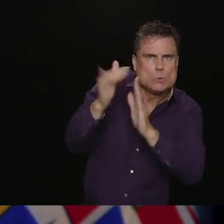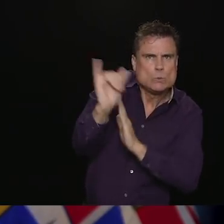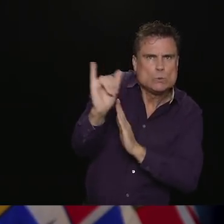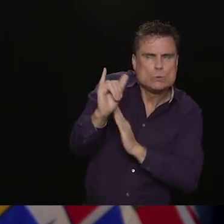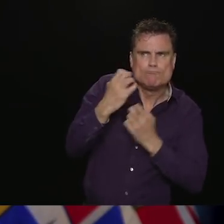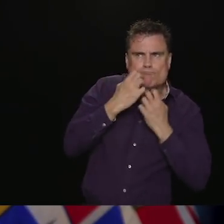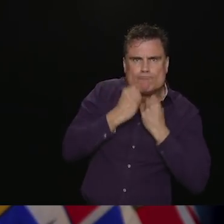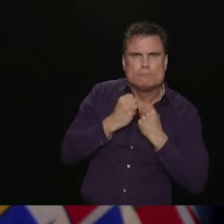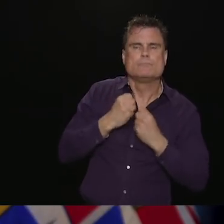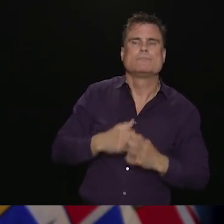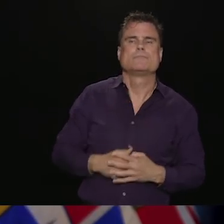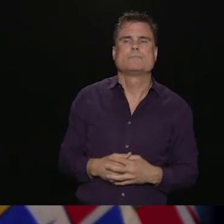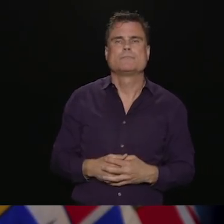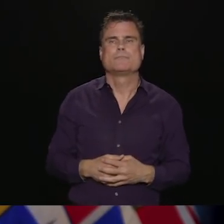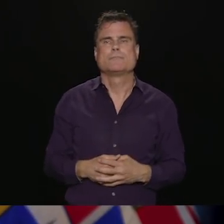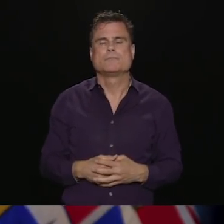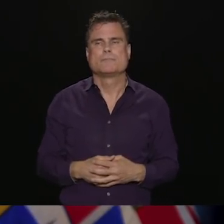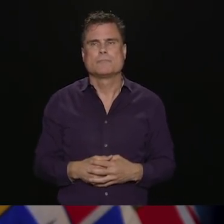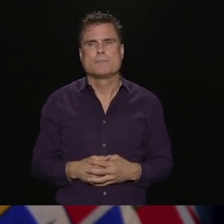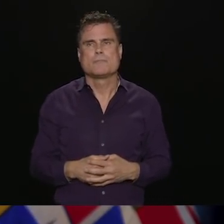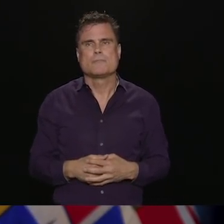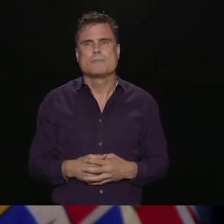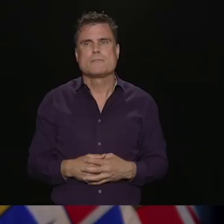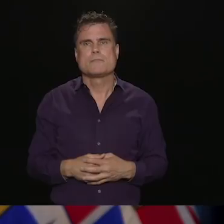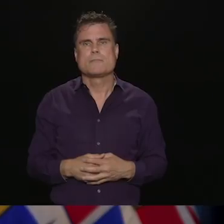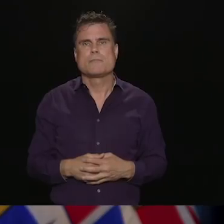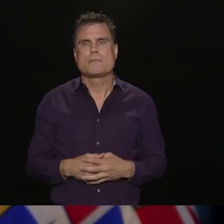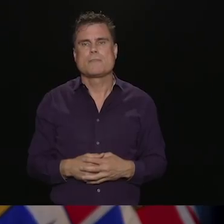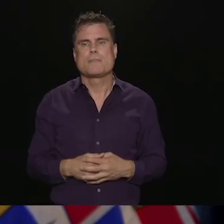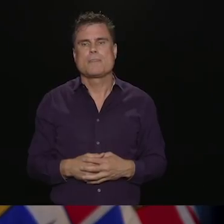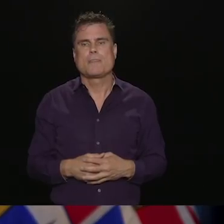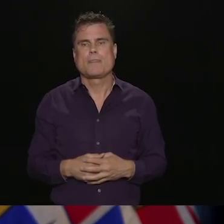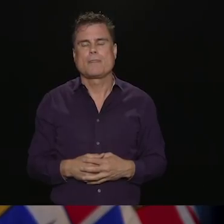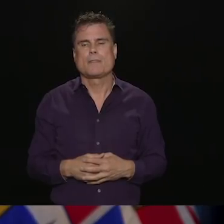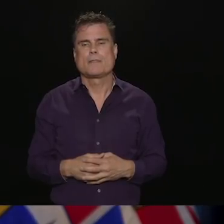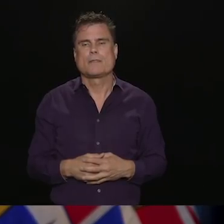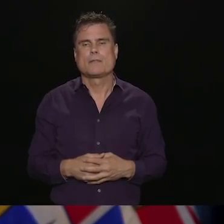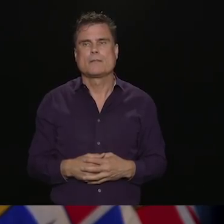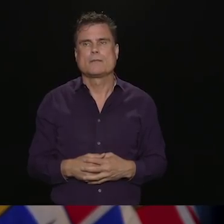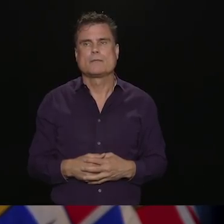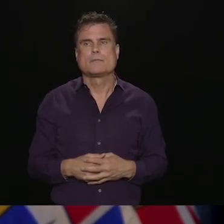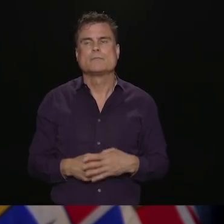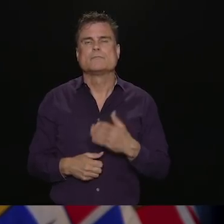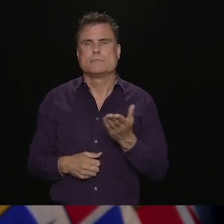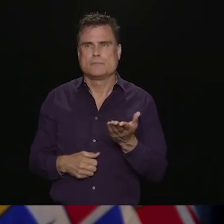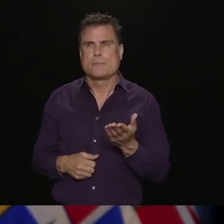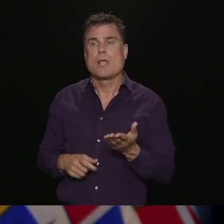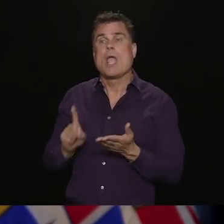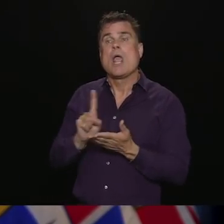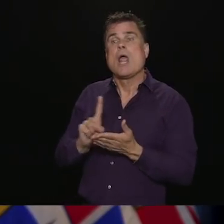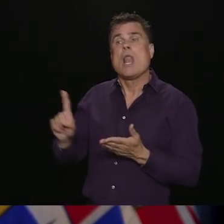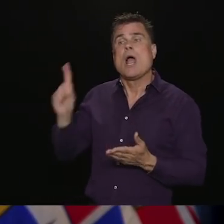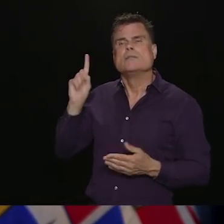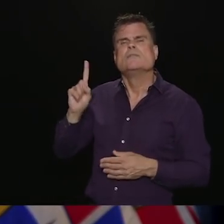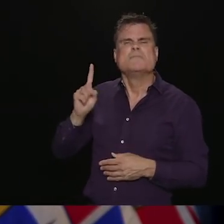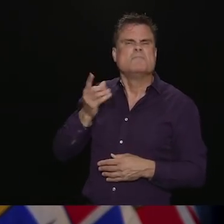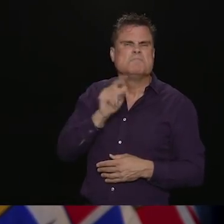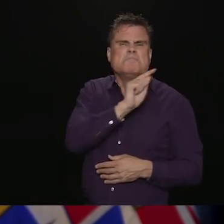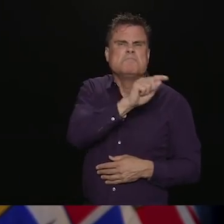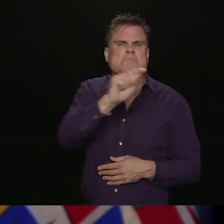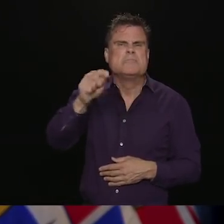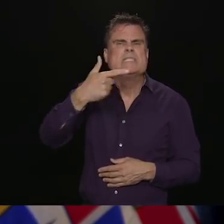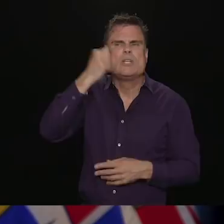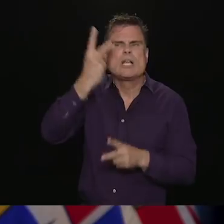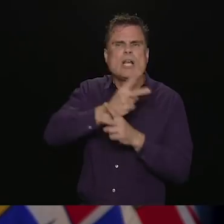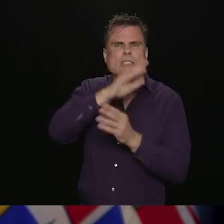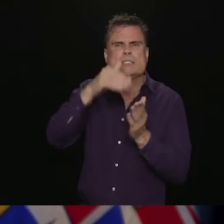was, so last week there were some care homes that had announced they were allowing visits with the residents to resume.